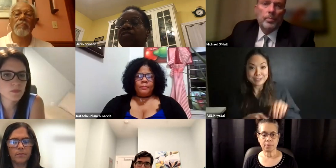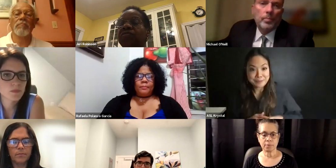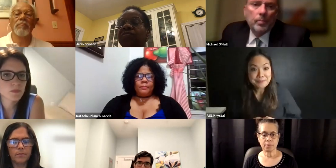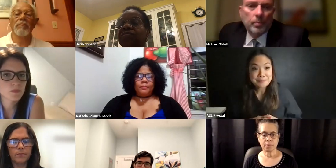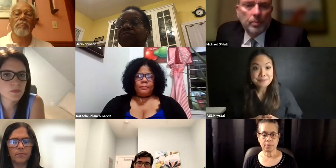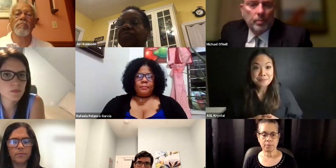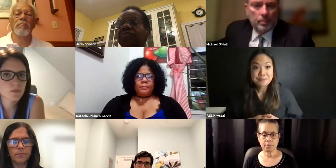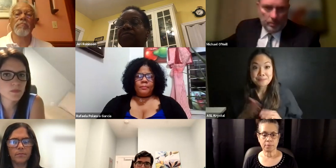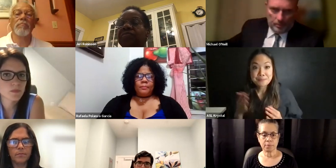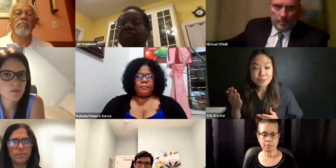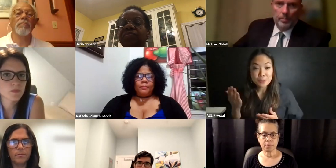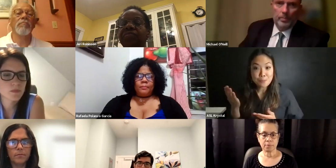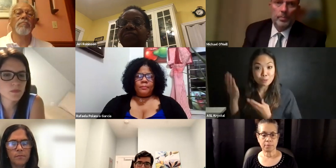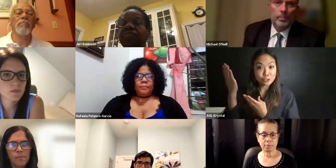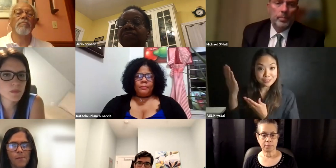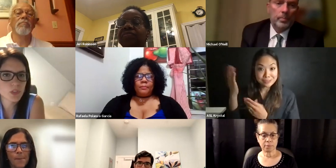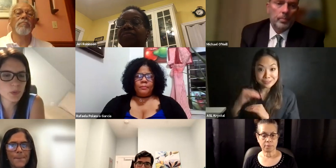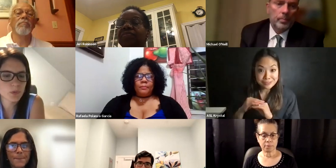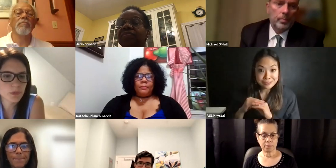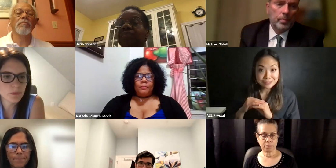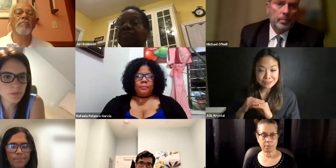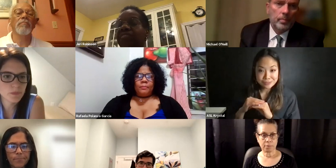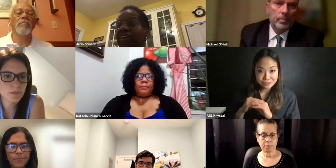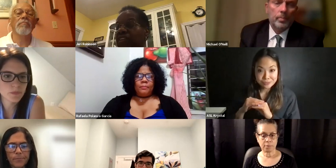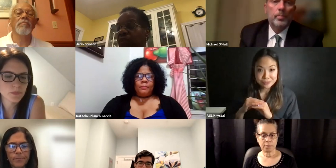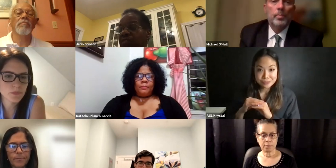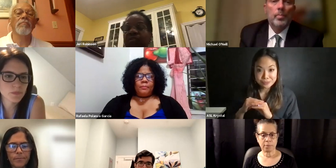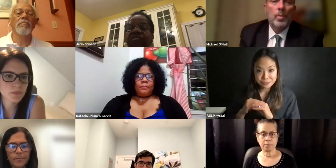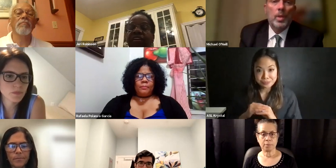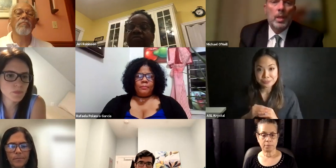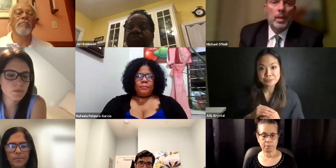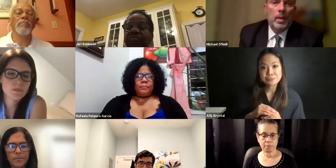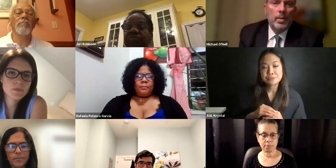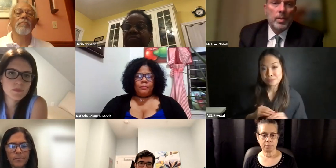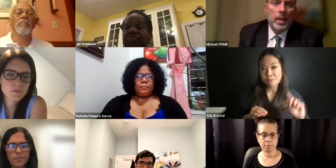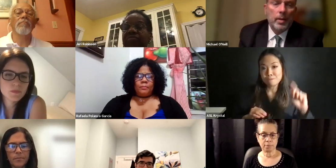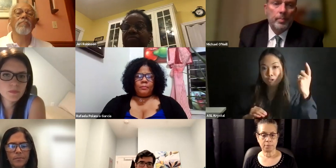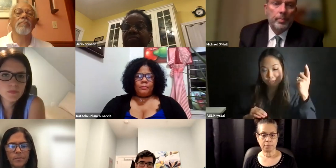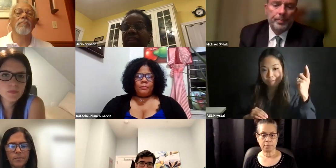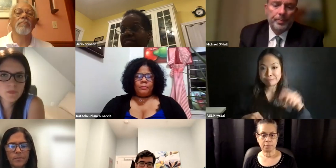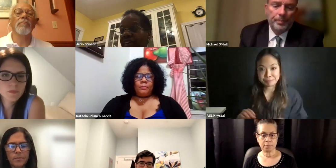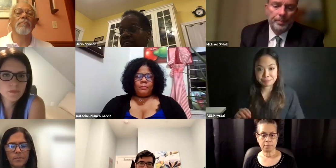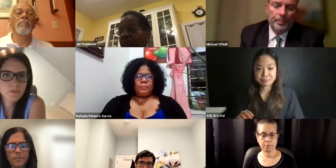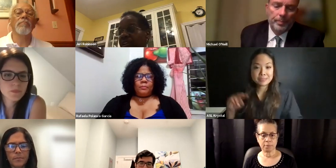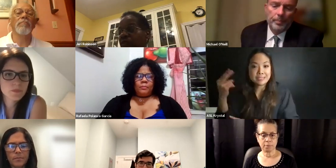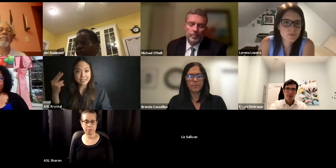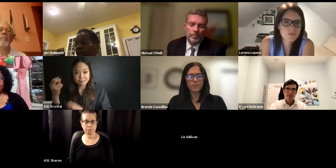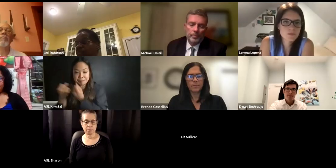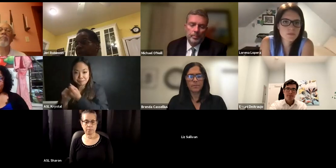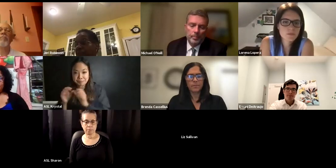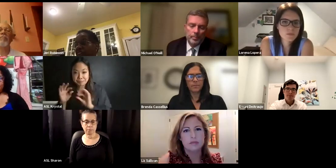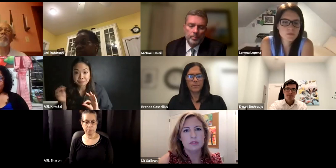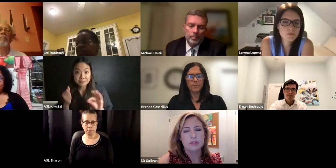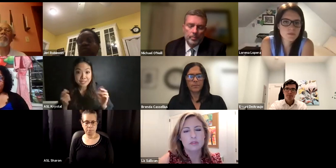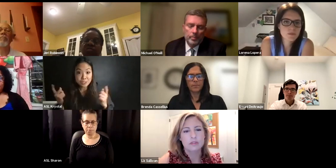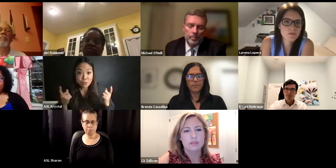have a motion so moved thank you is there a second second thank you any question